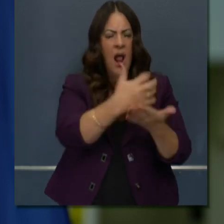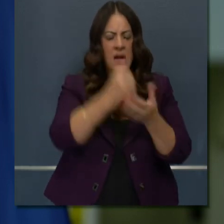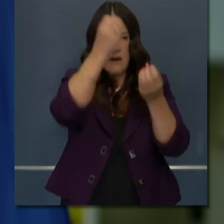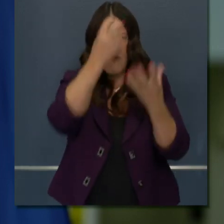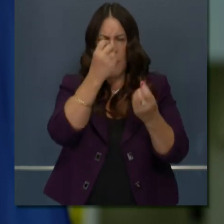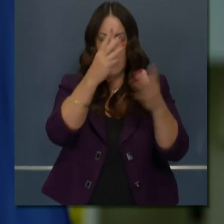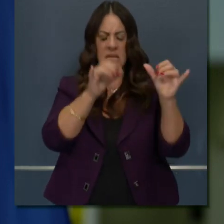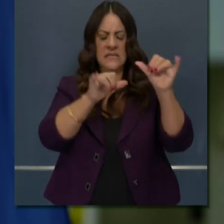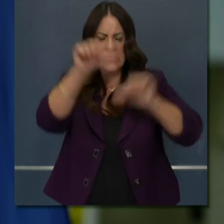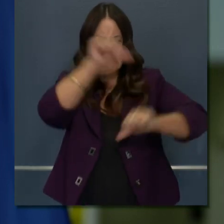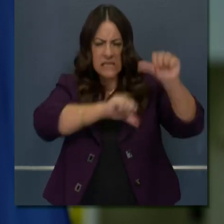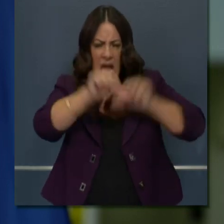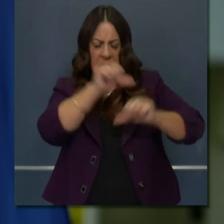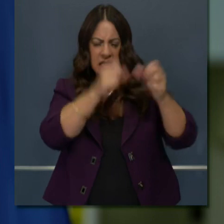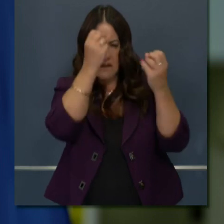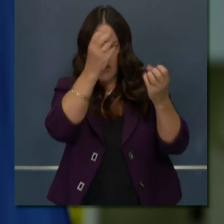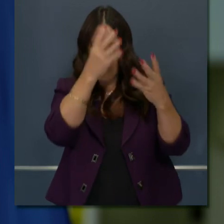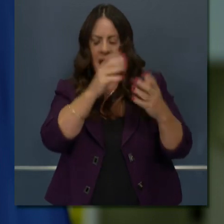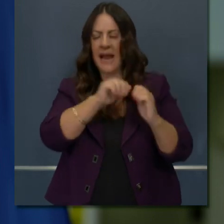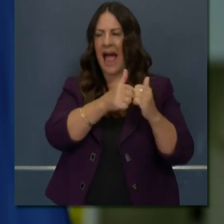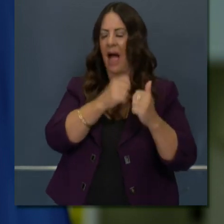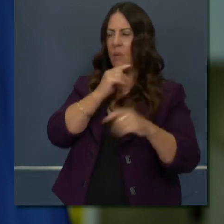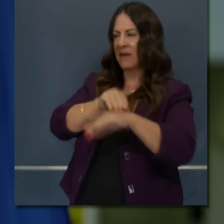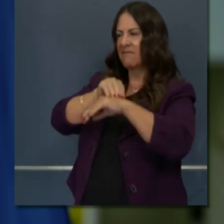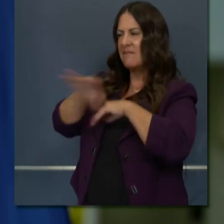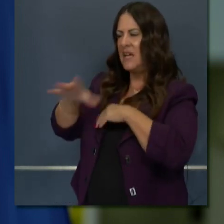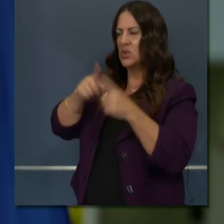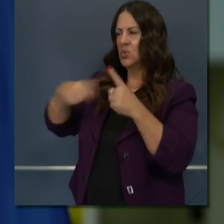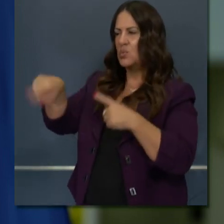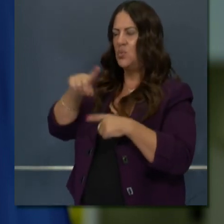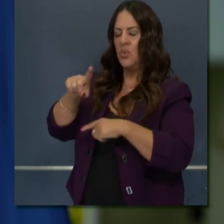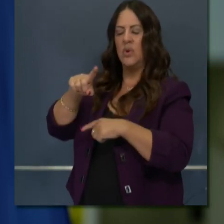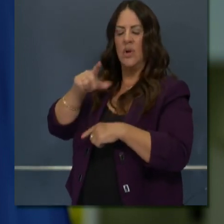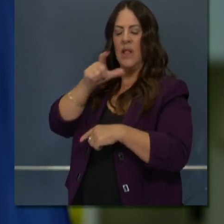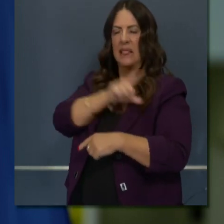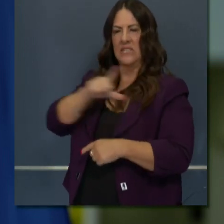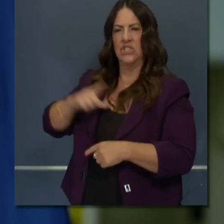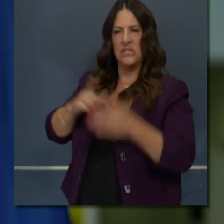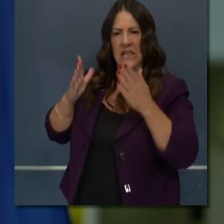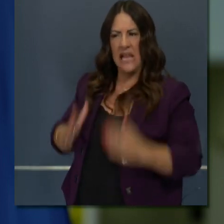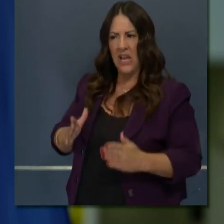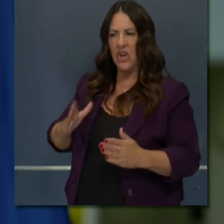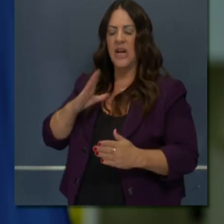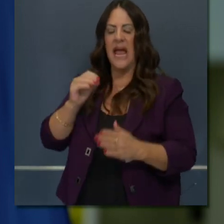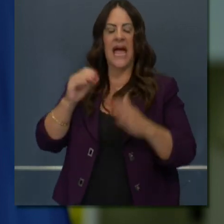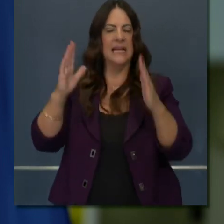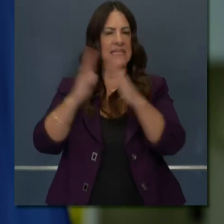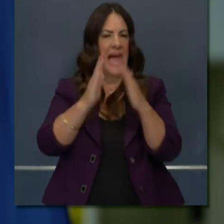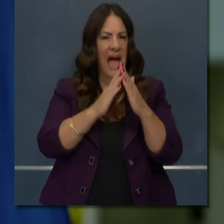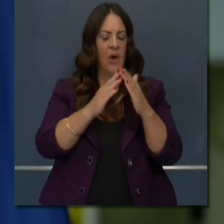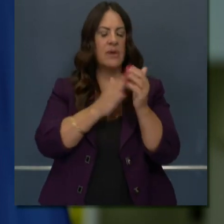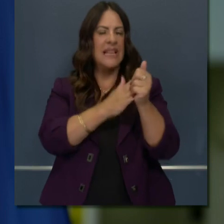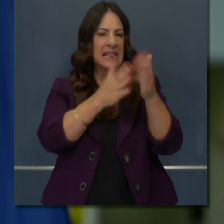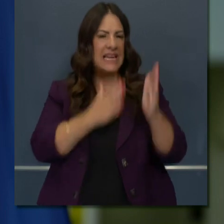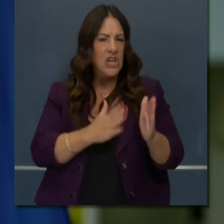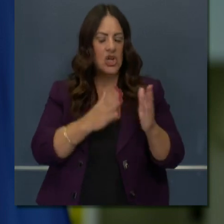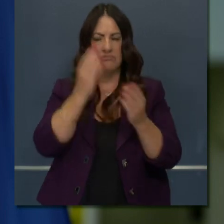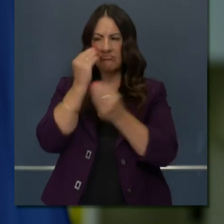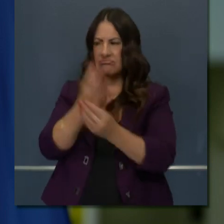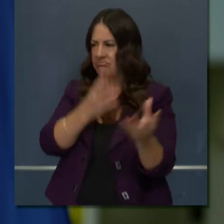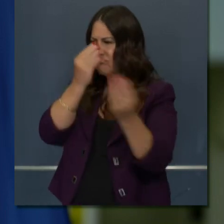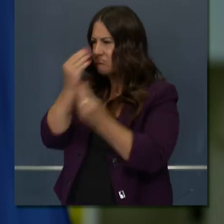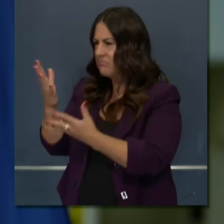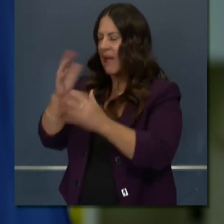data, and understanding to policymakers and counties and towns so that